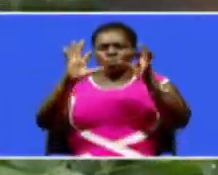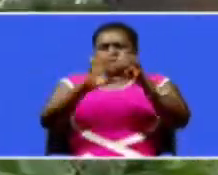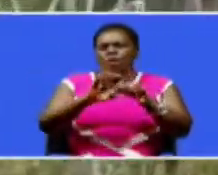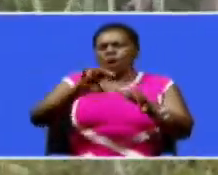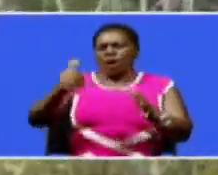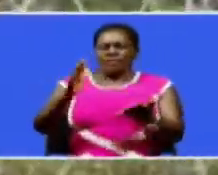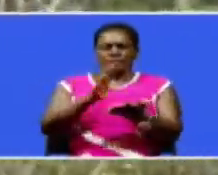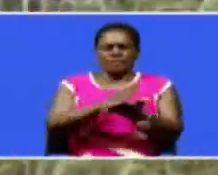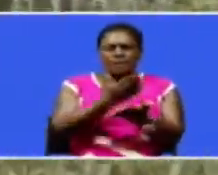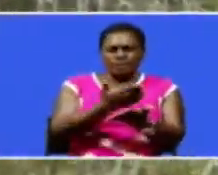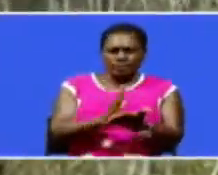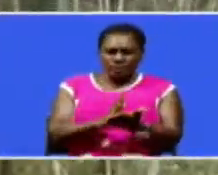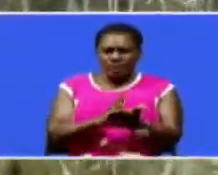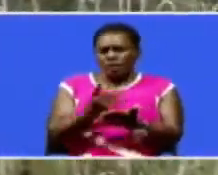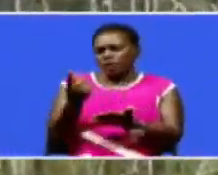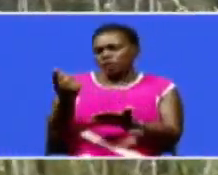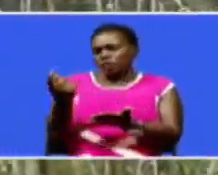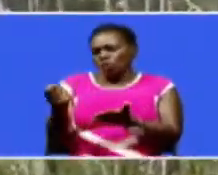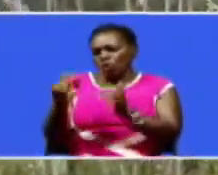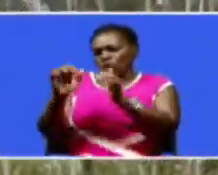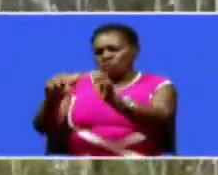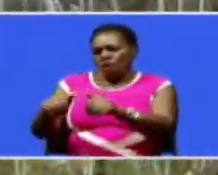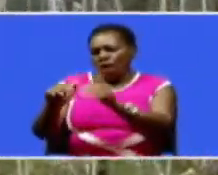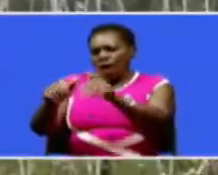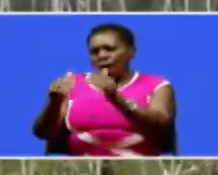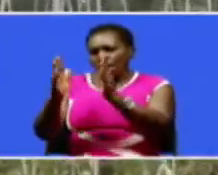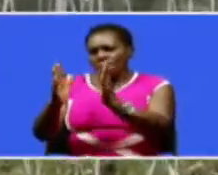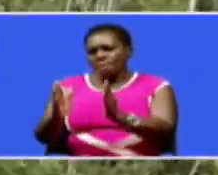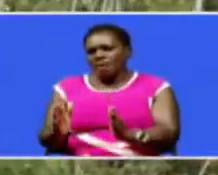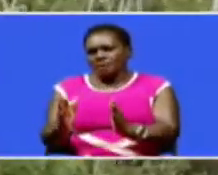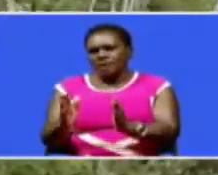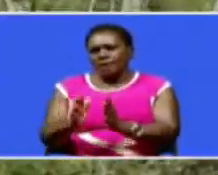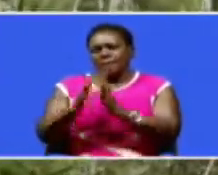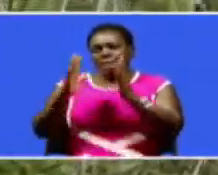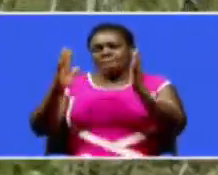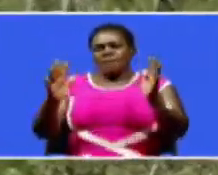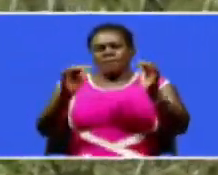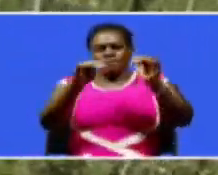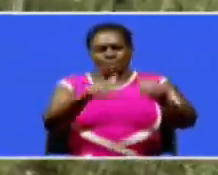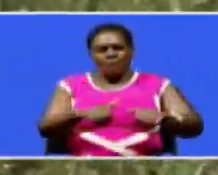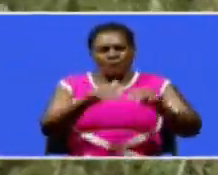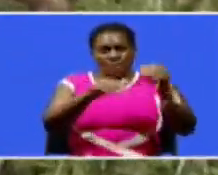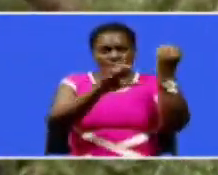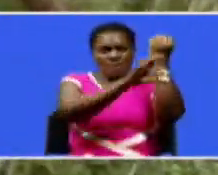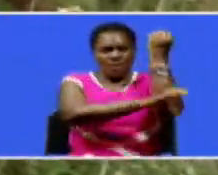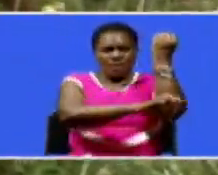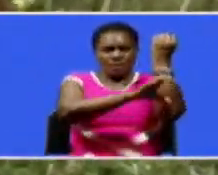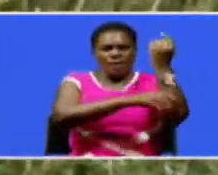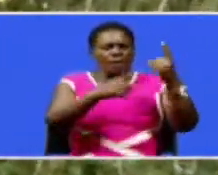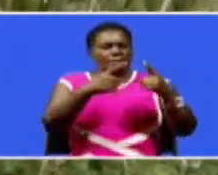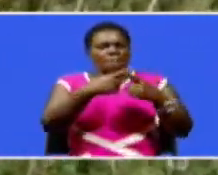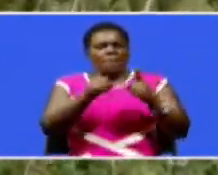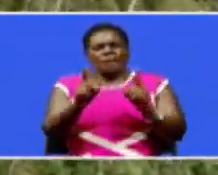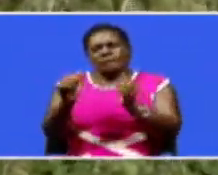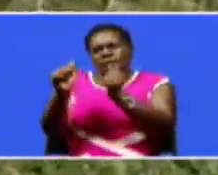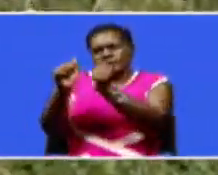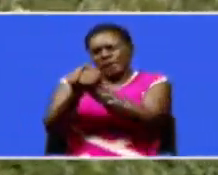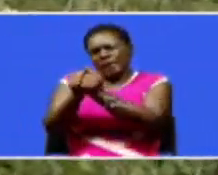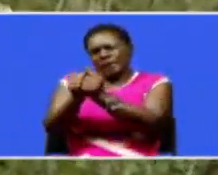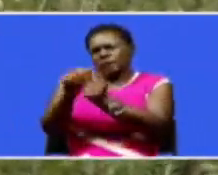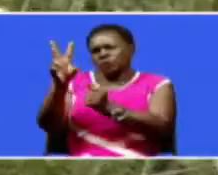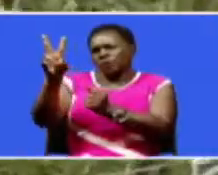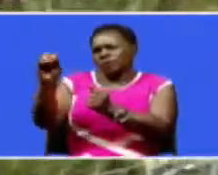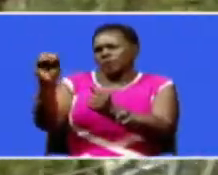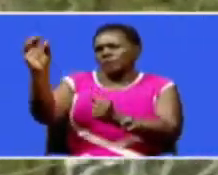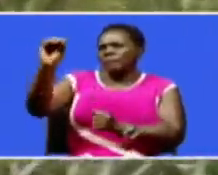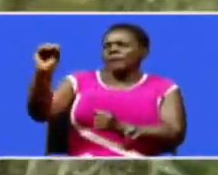other sectors. Smallholder agriculture is the main mode of farming in the country, but only around 10 to